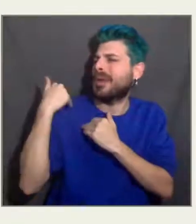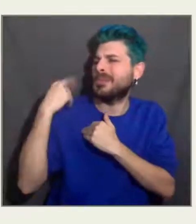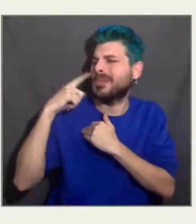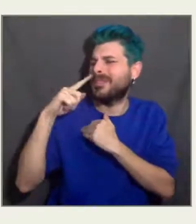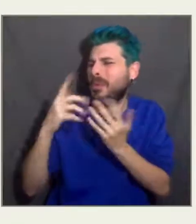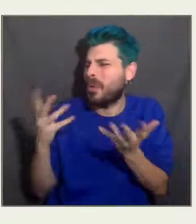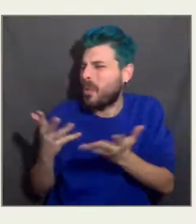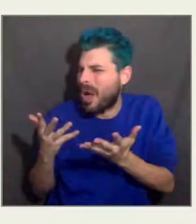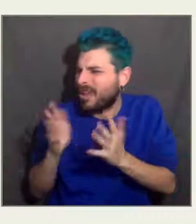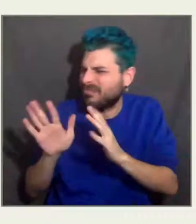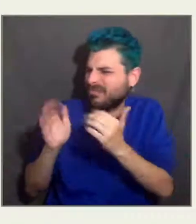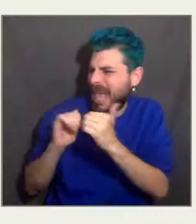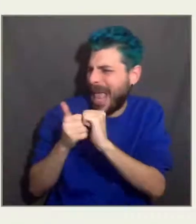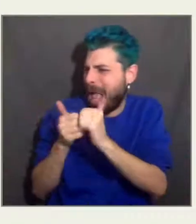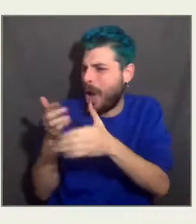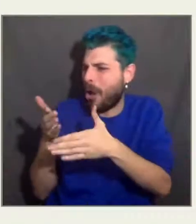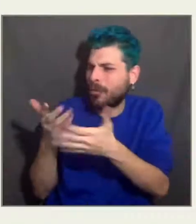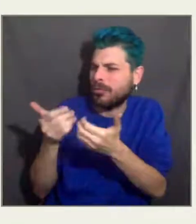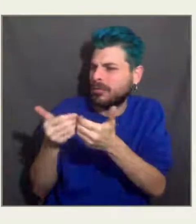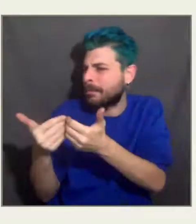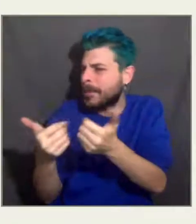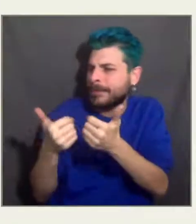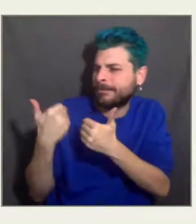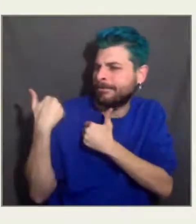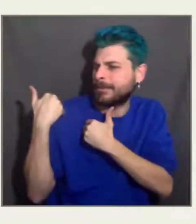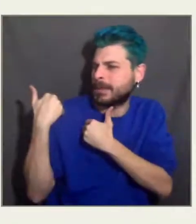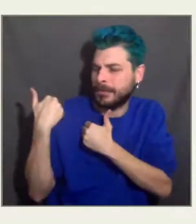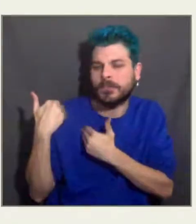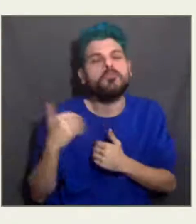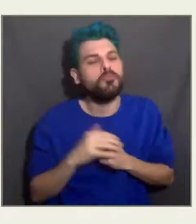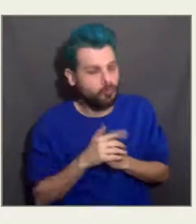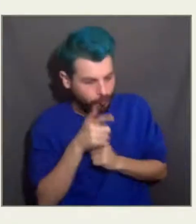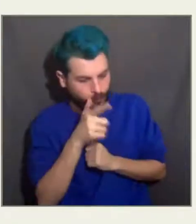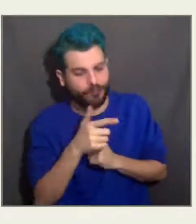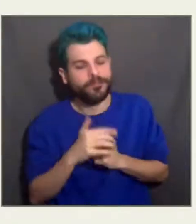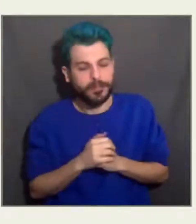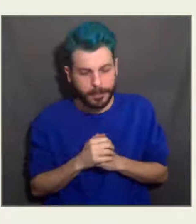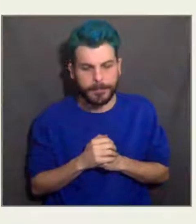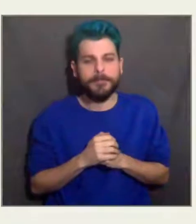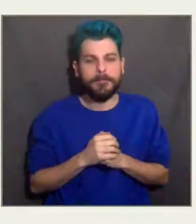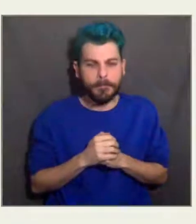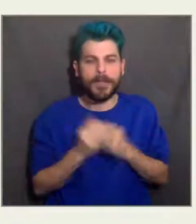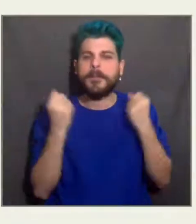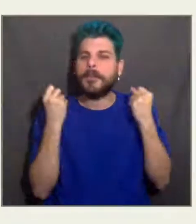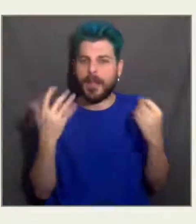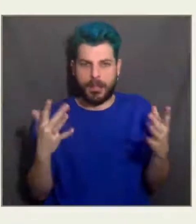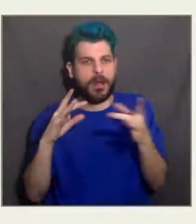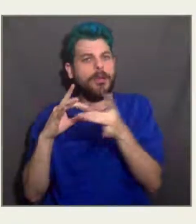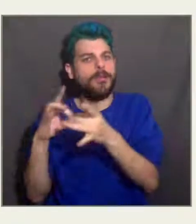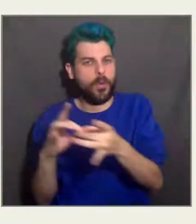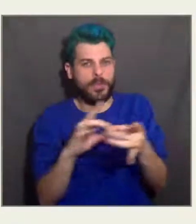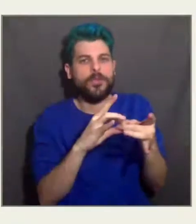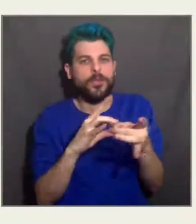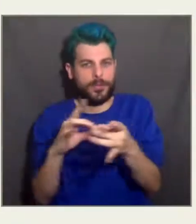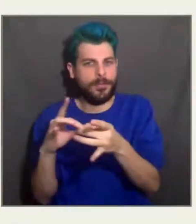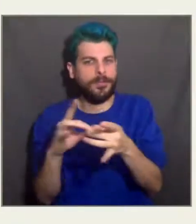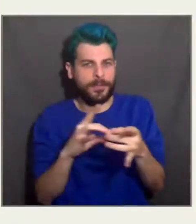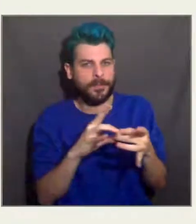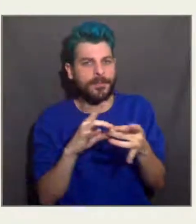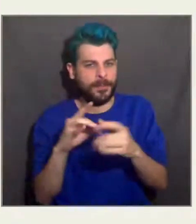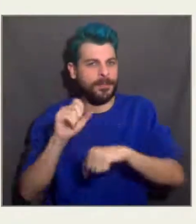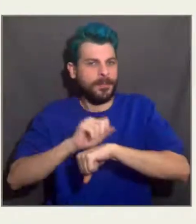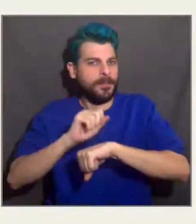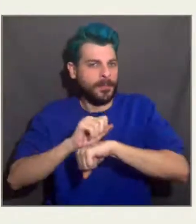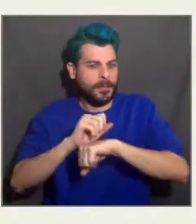that done? Well, there's a lot of coordination between, for instance, we partner with Central